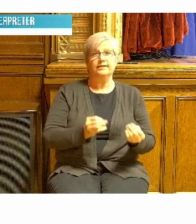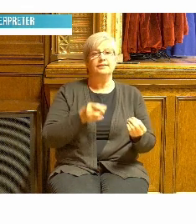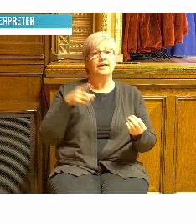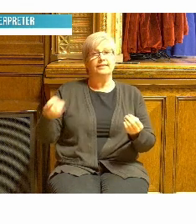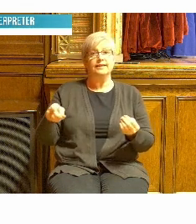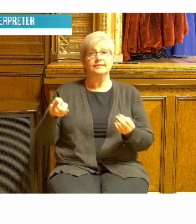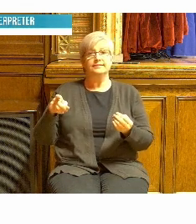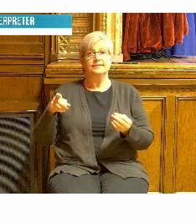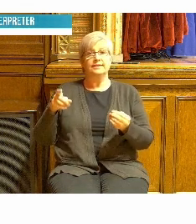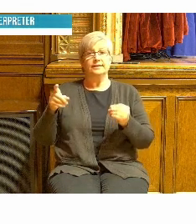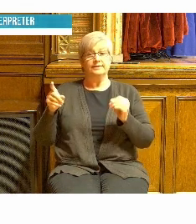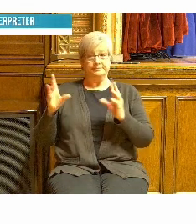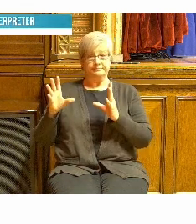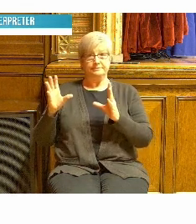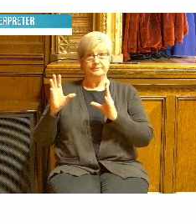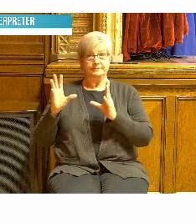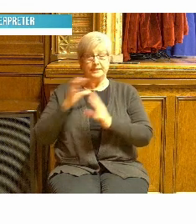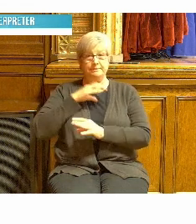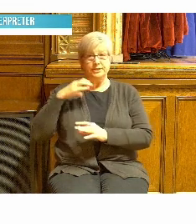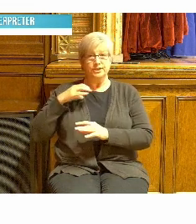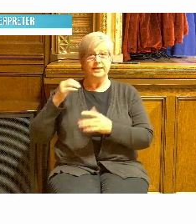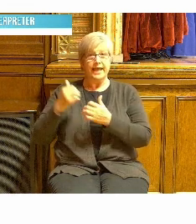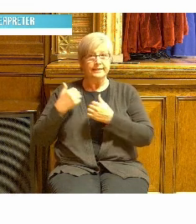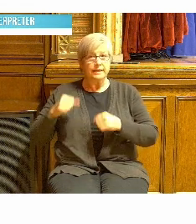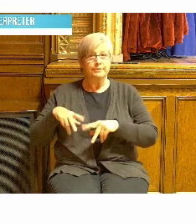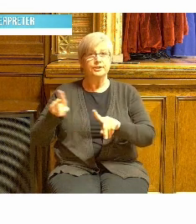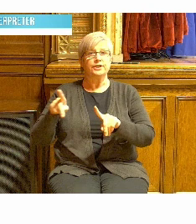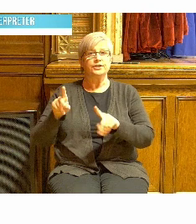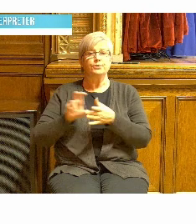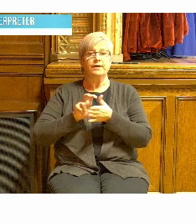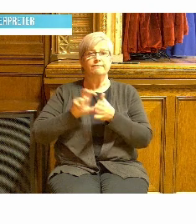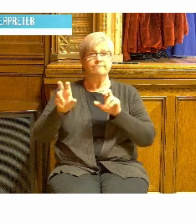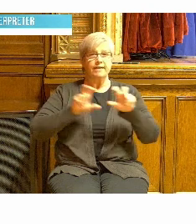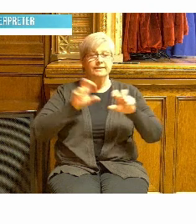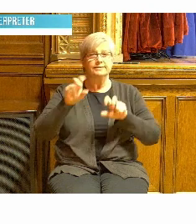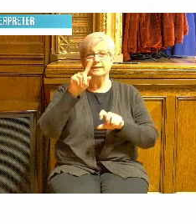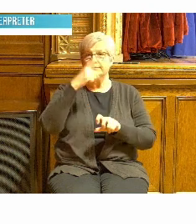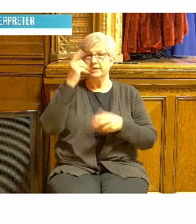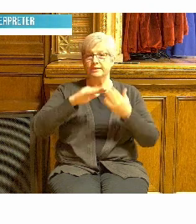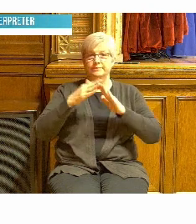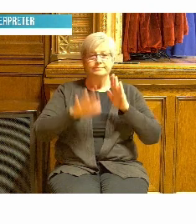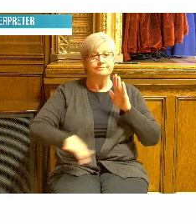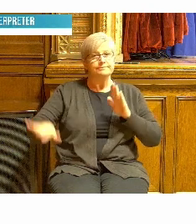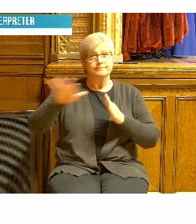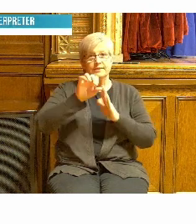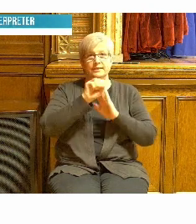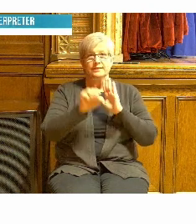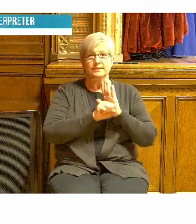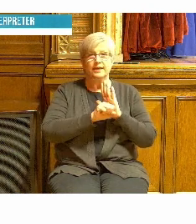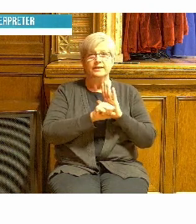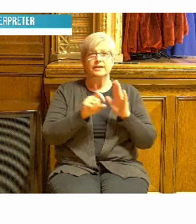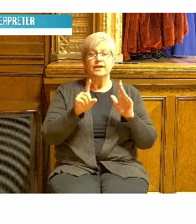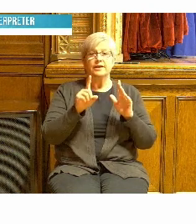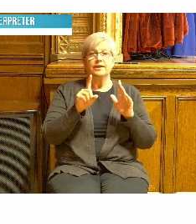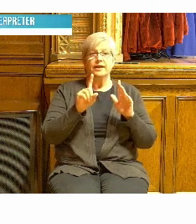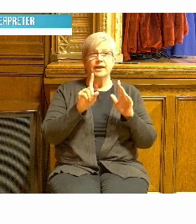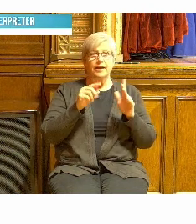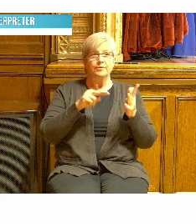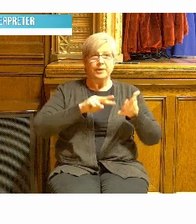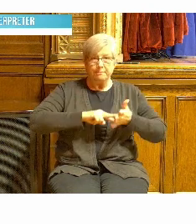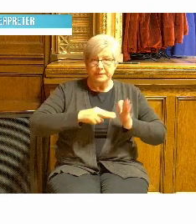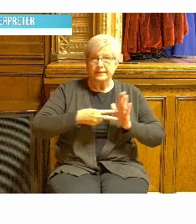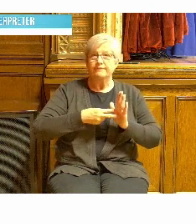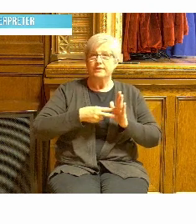an opportunity to invest in black communities across our state and to do so in a way that is